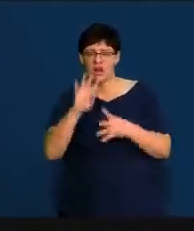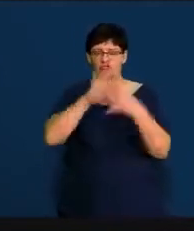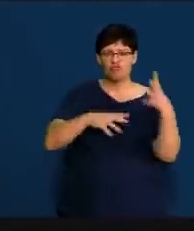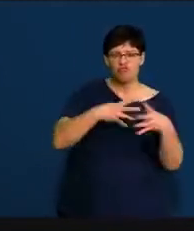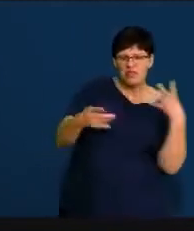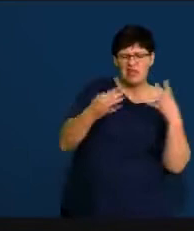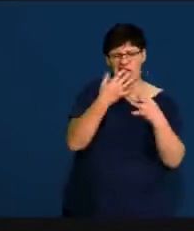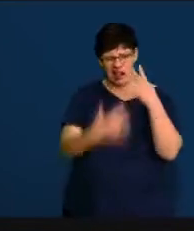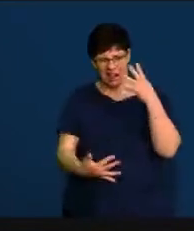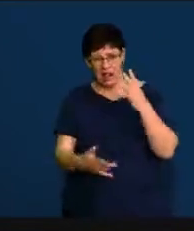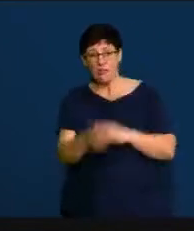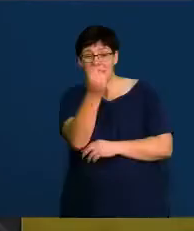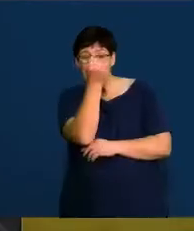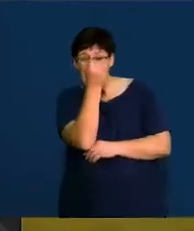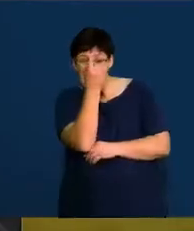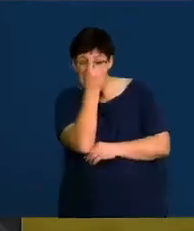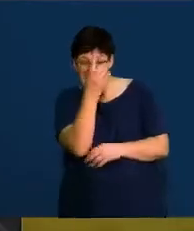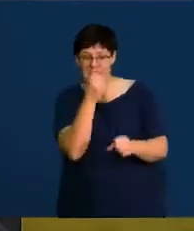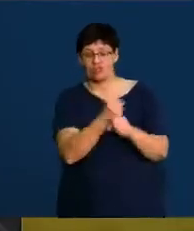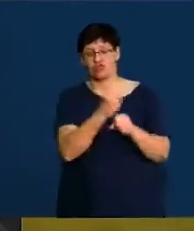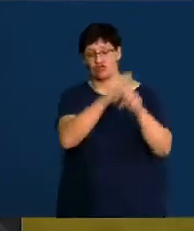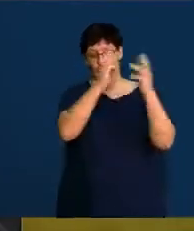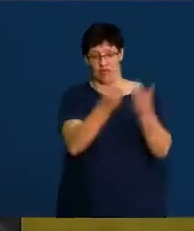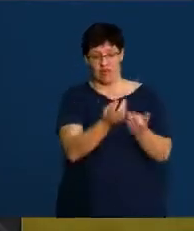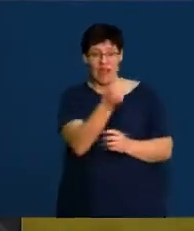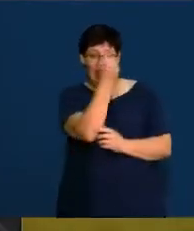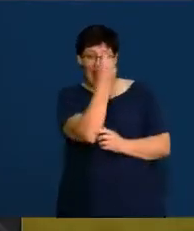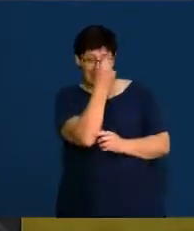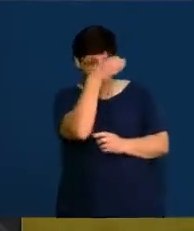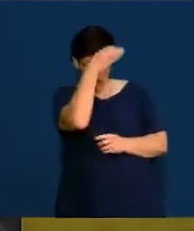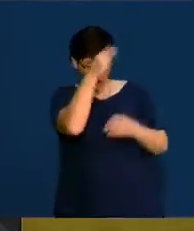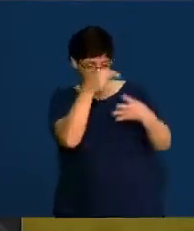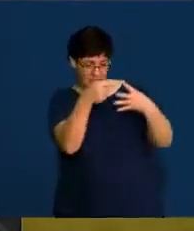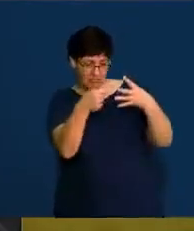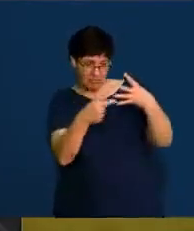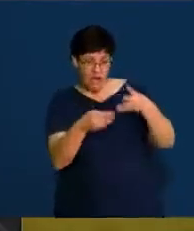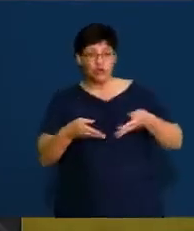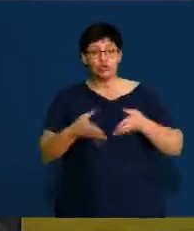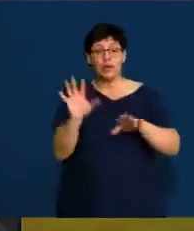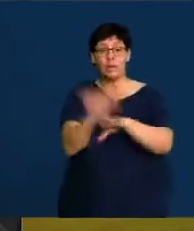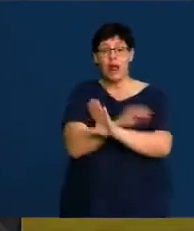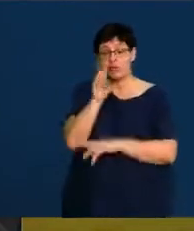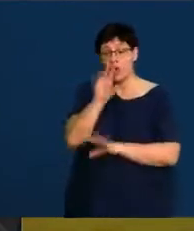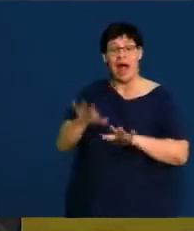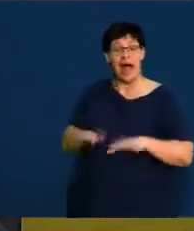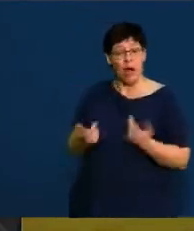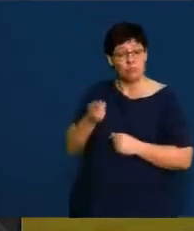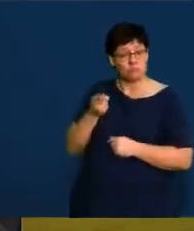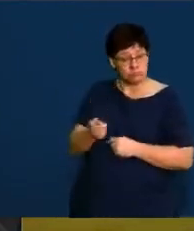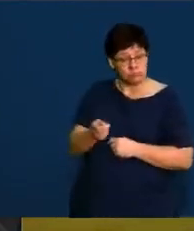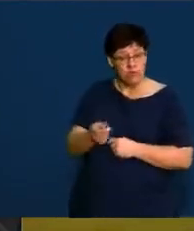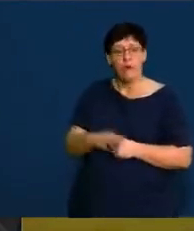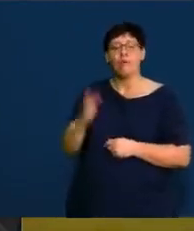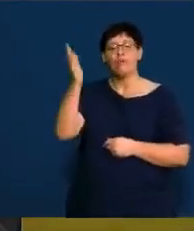of geography is important. If you understand the concept of street plans, you will know that there's